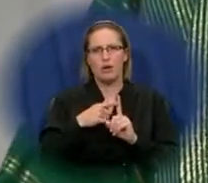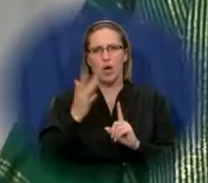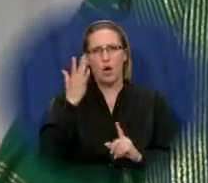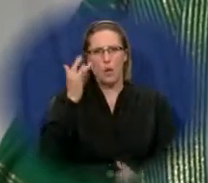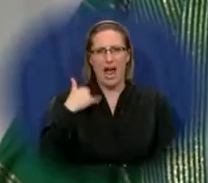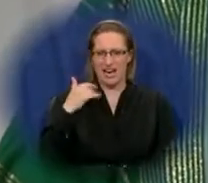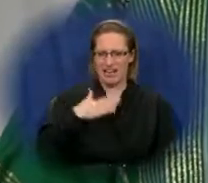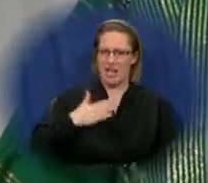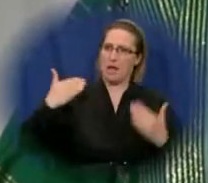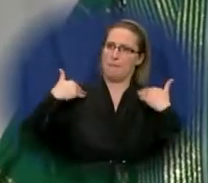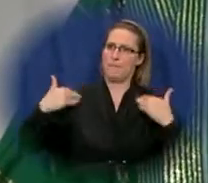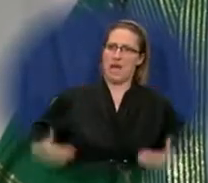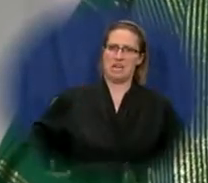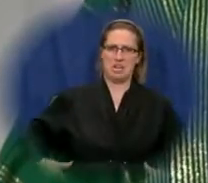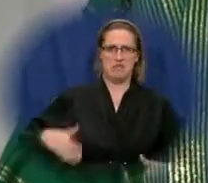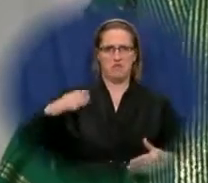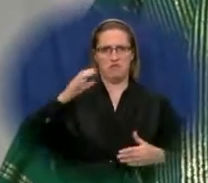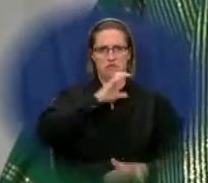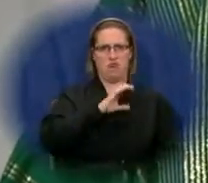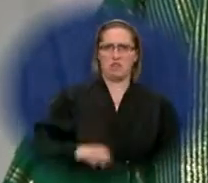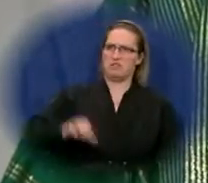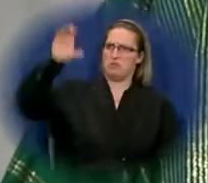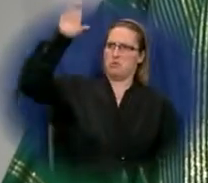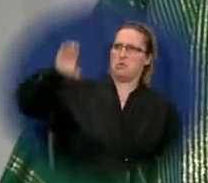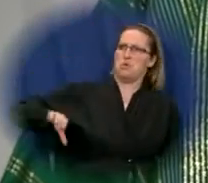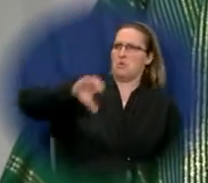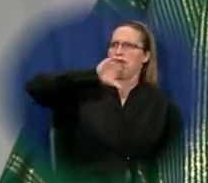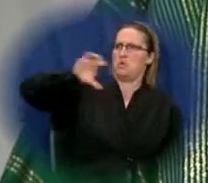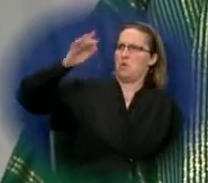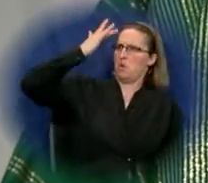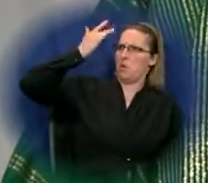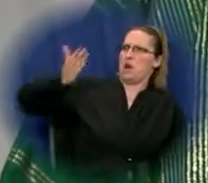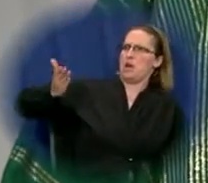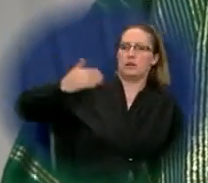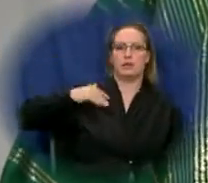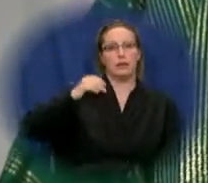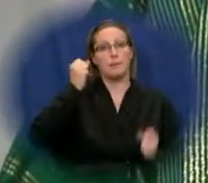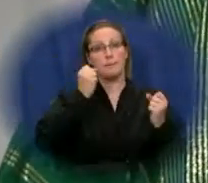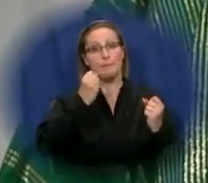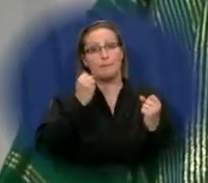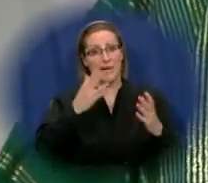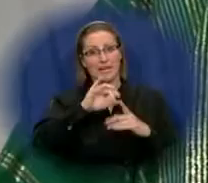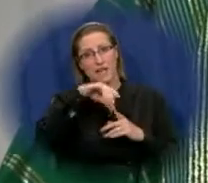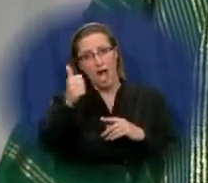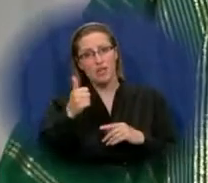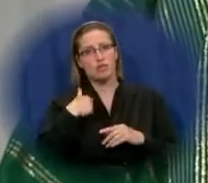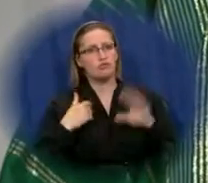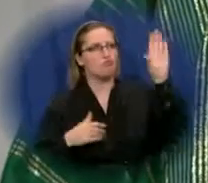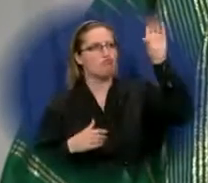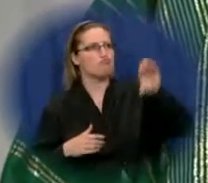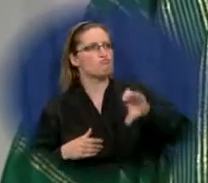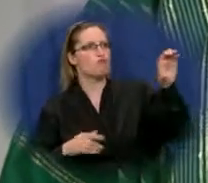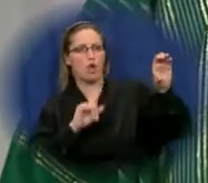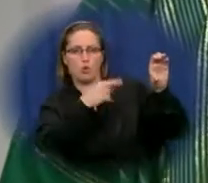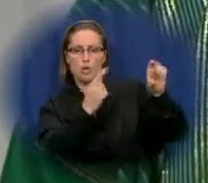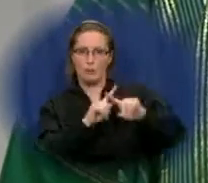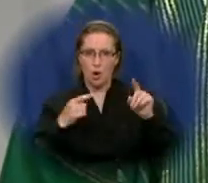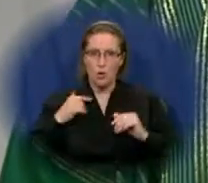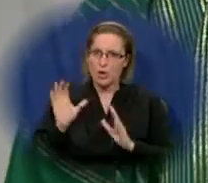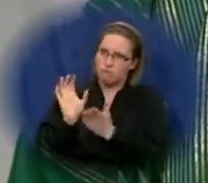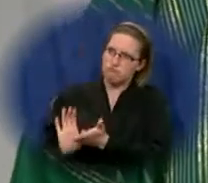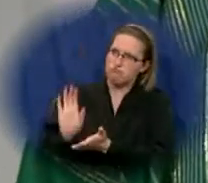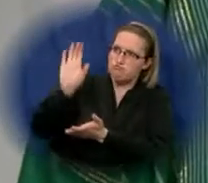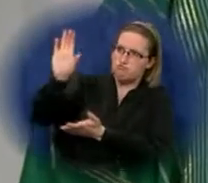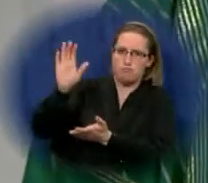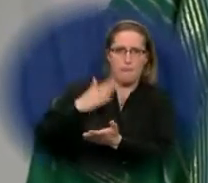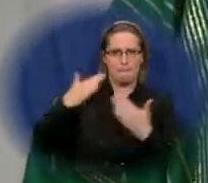the body of Christ, on a crucifix and not, like many Christian denominations, just have a plain wood cross. Well, a